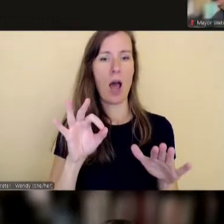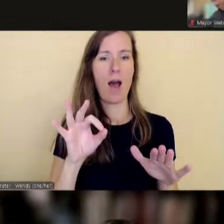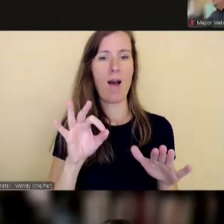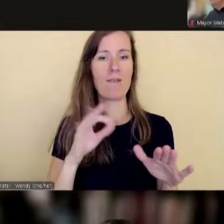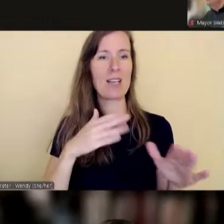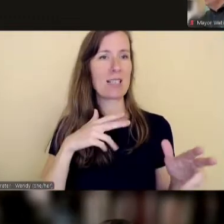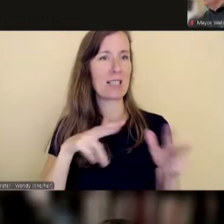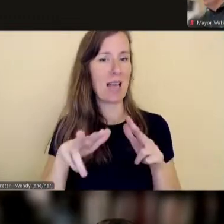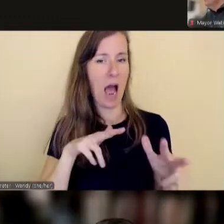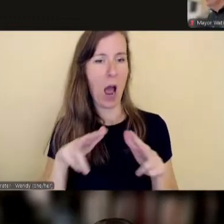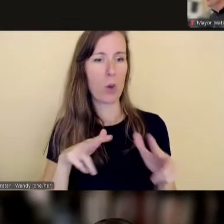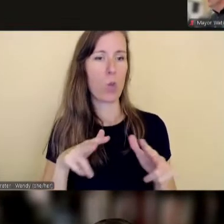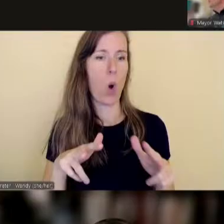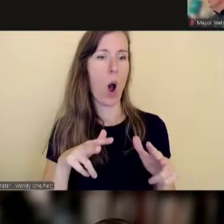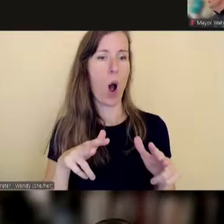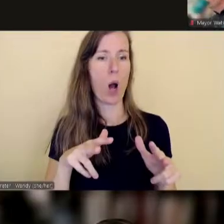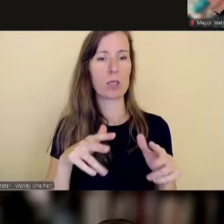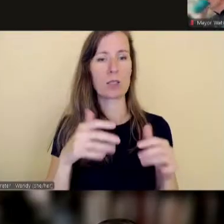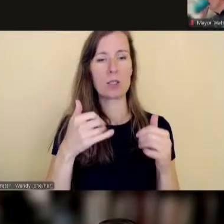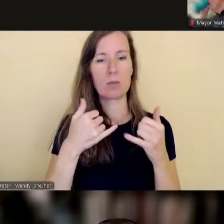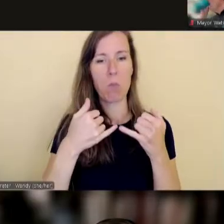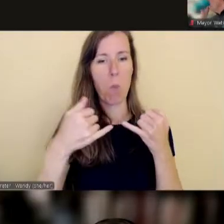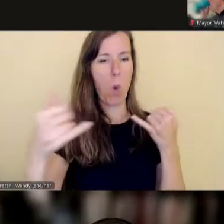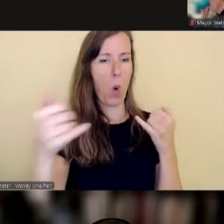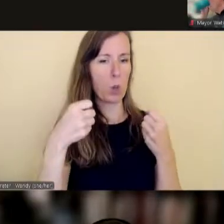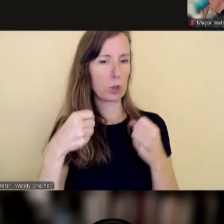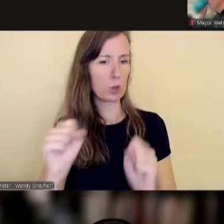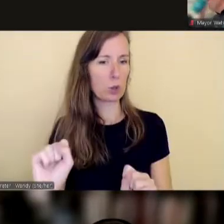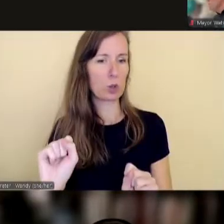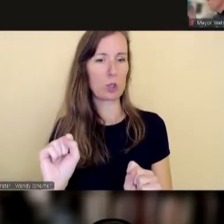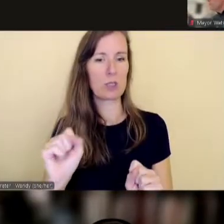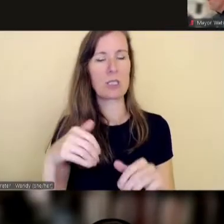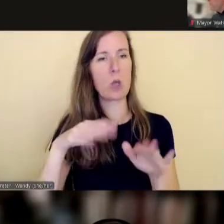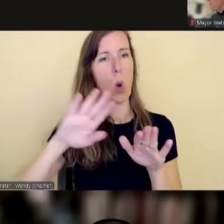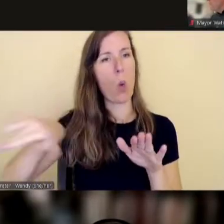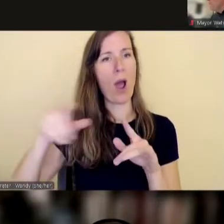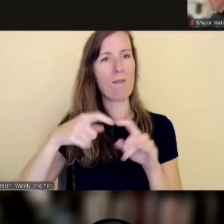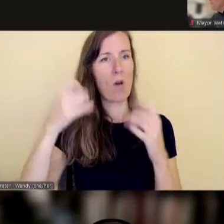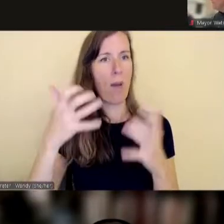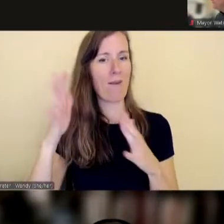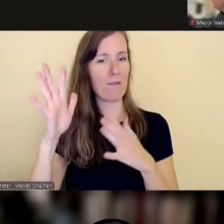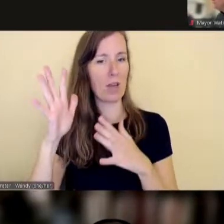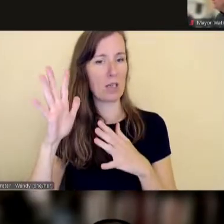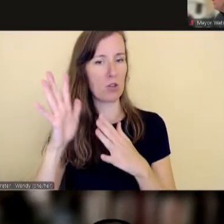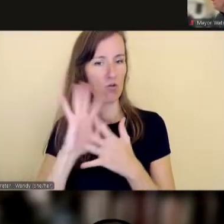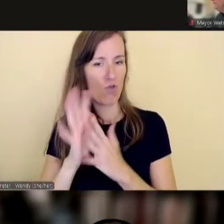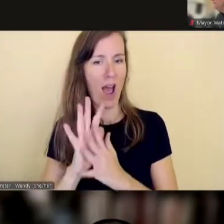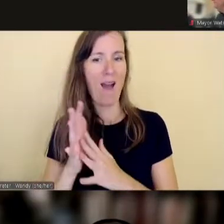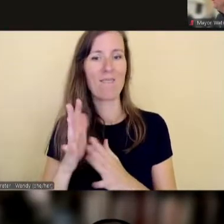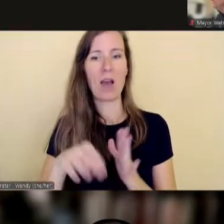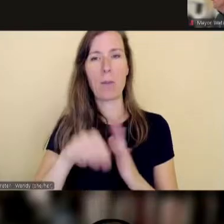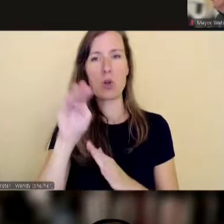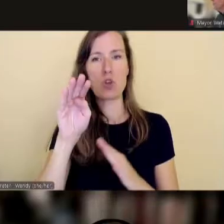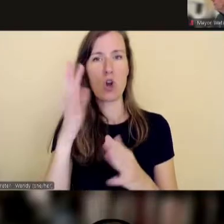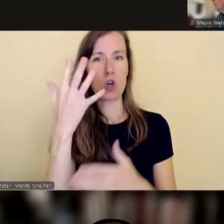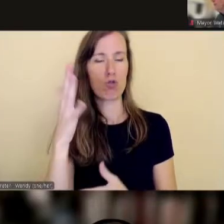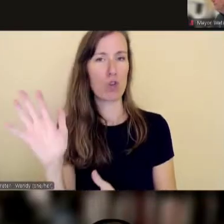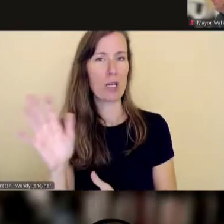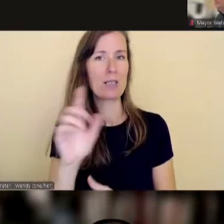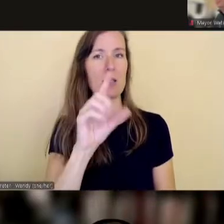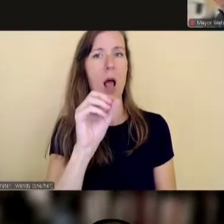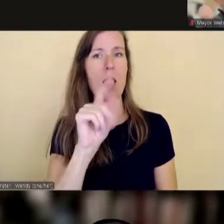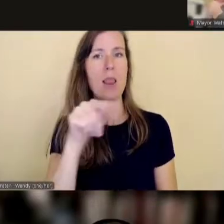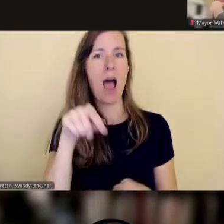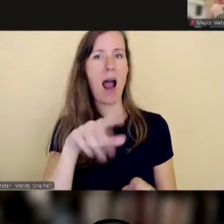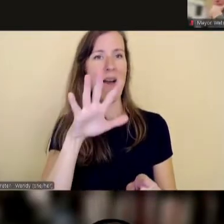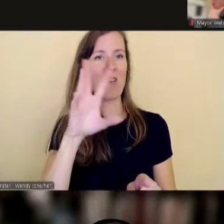heavy traffic. Mature trees welcome park benches and beckons families. The lot at 5600 has an open storm drain